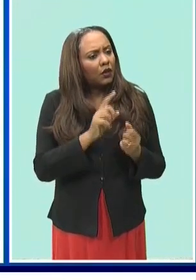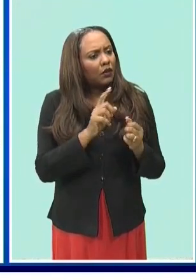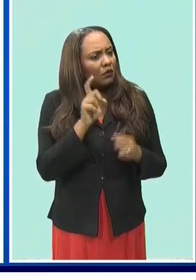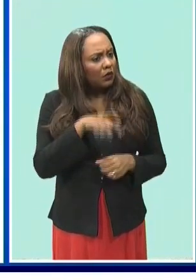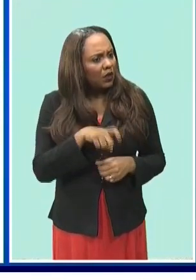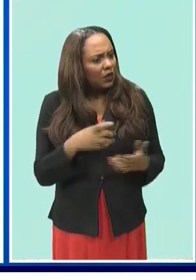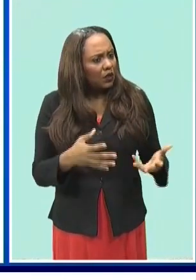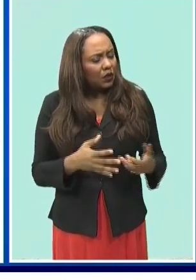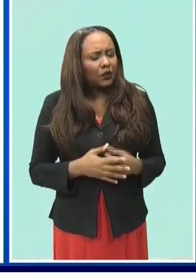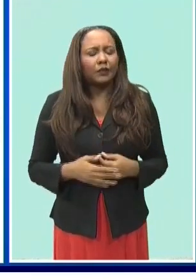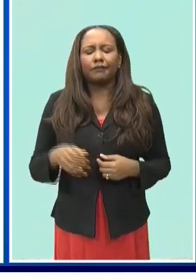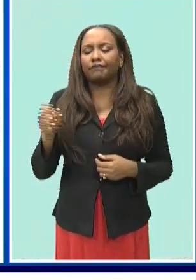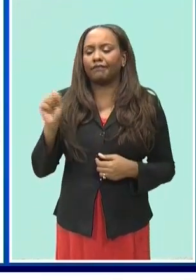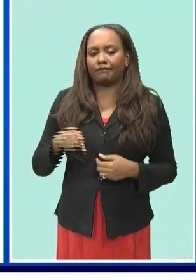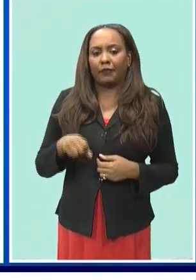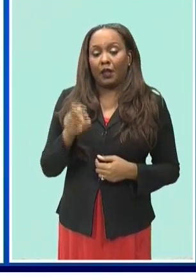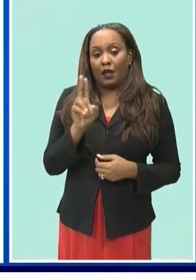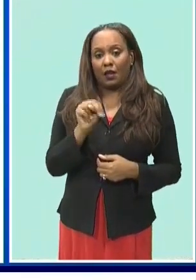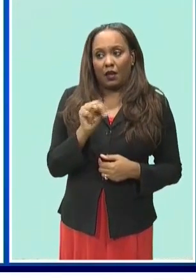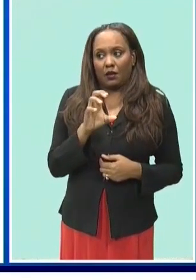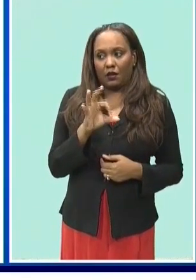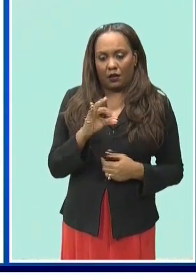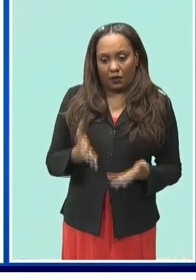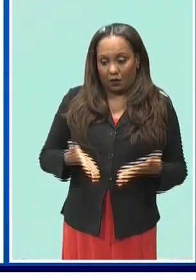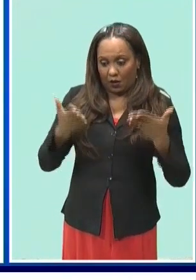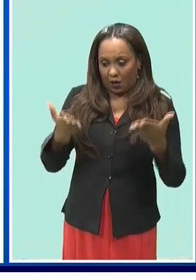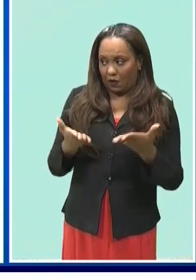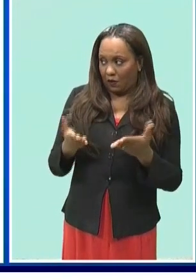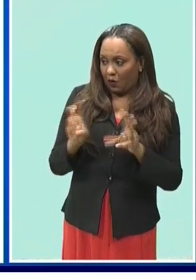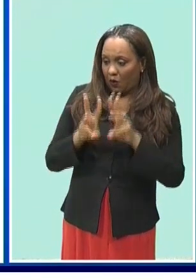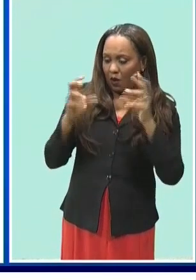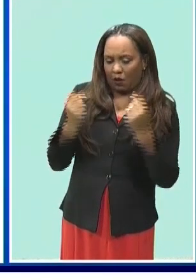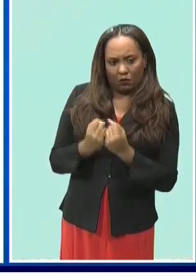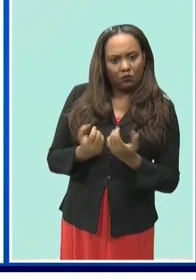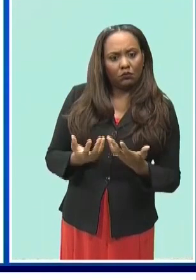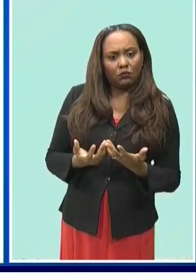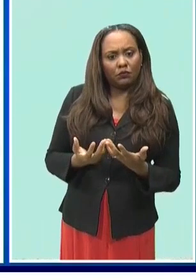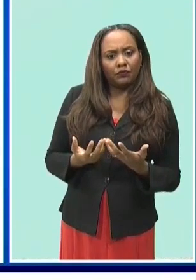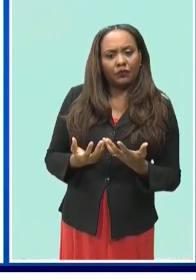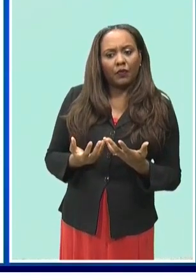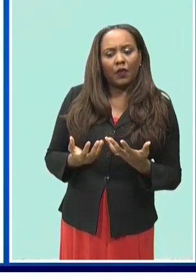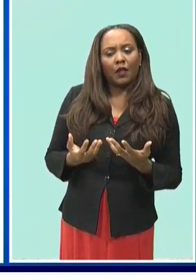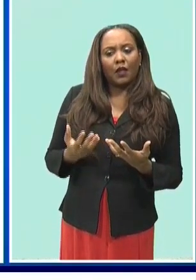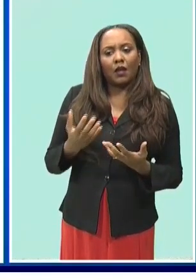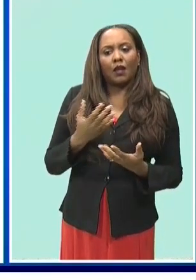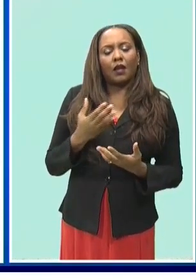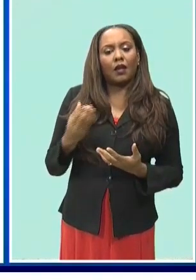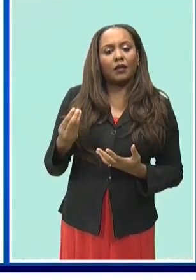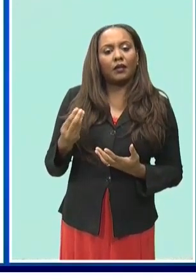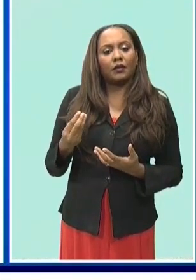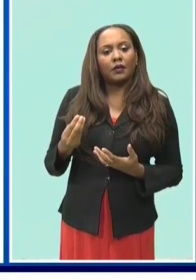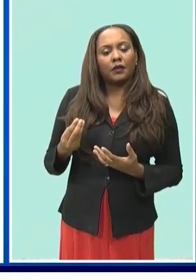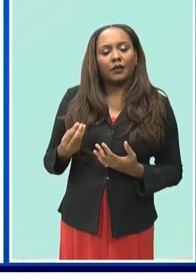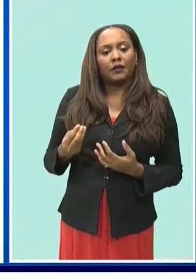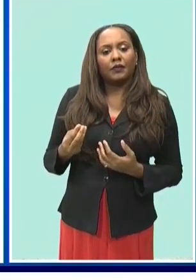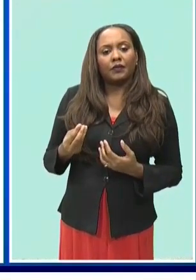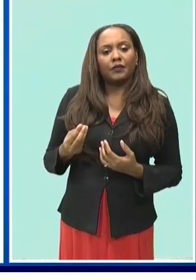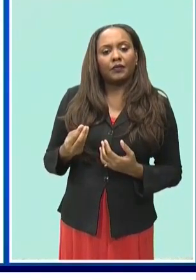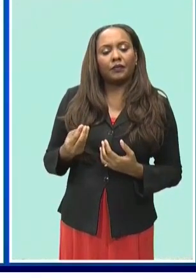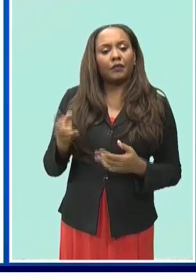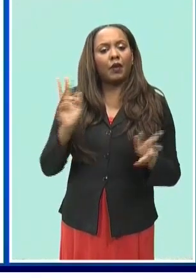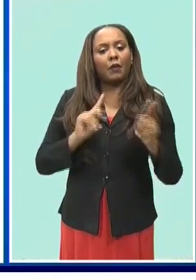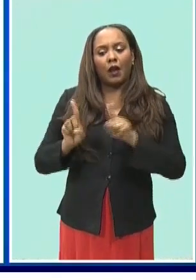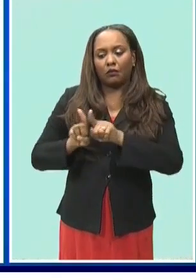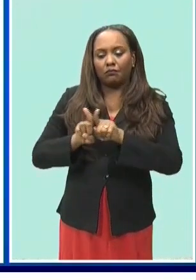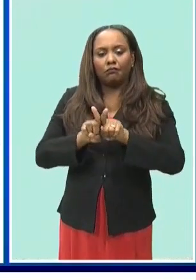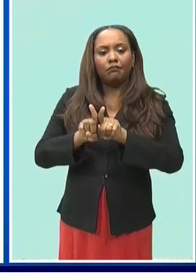do have workshops offered by NCF. We have workshops offered by FCLE as well. And we have mentors.